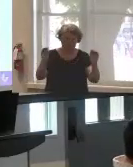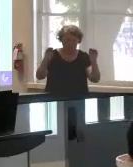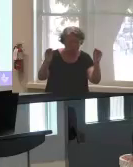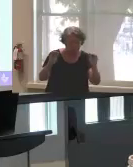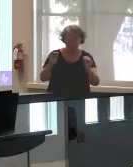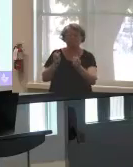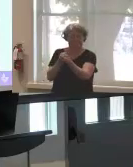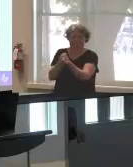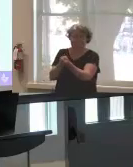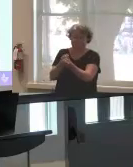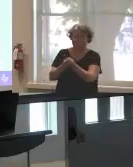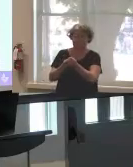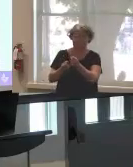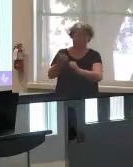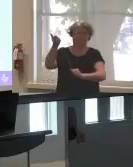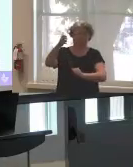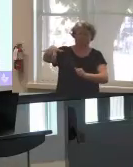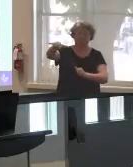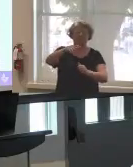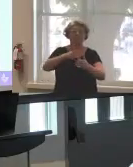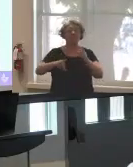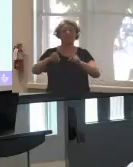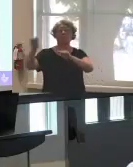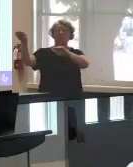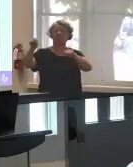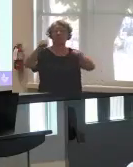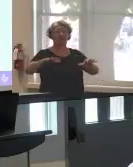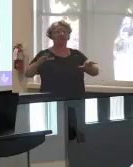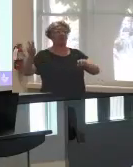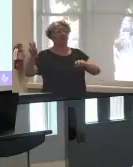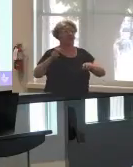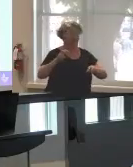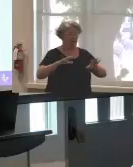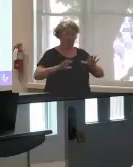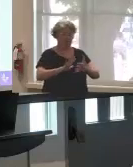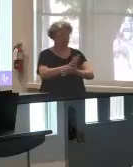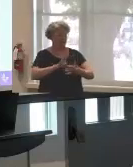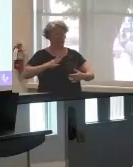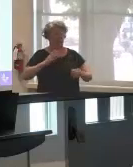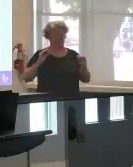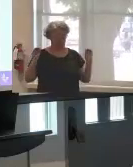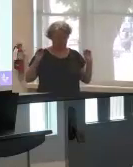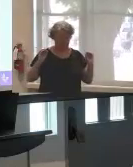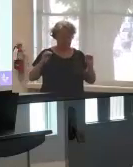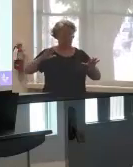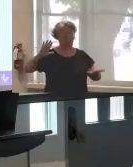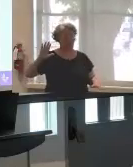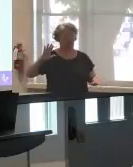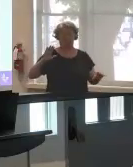on folks who might be in transition of their immigration status or folks without official immigration status